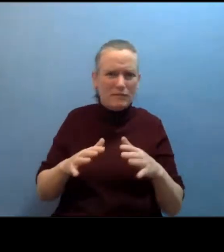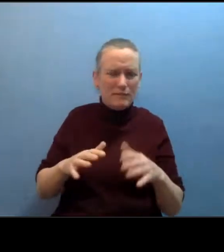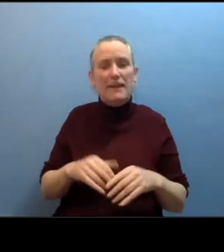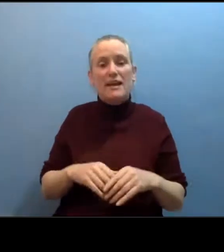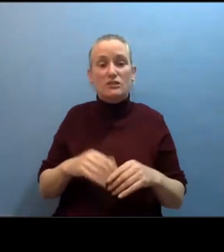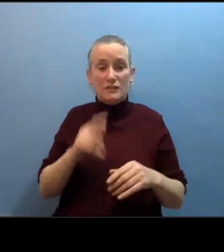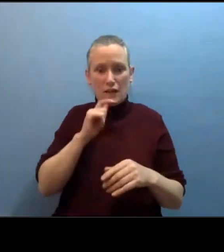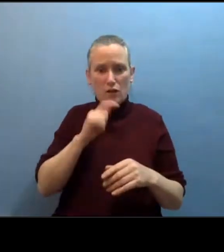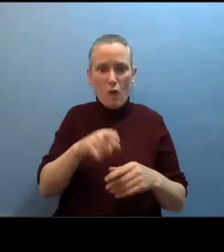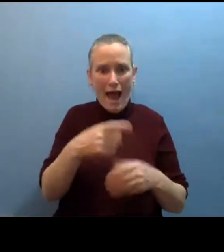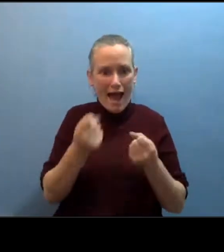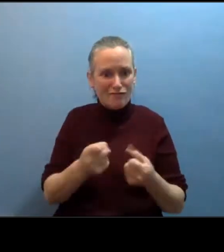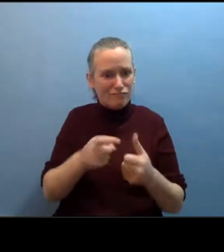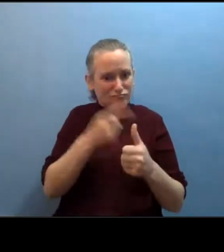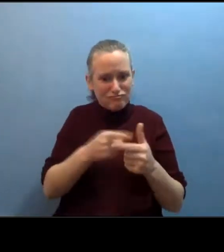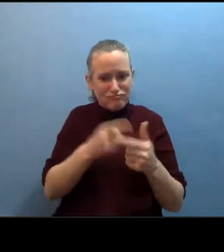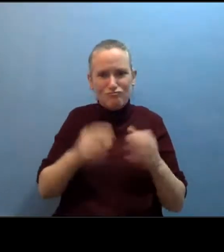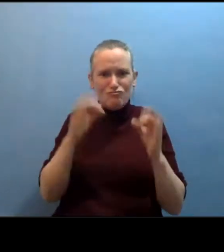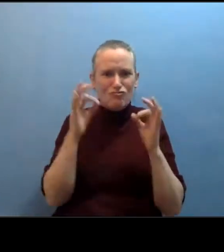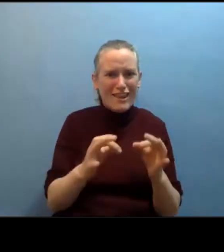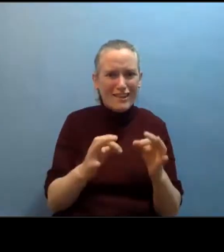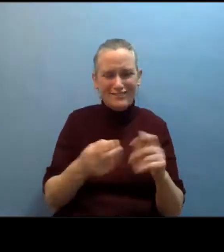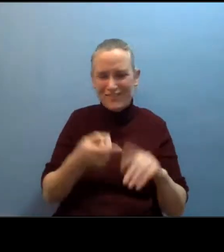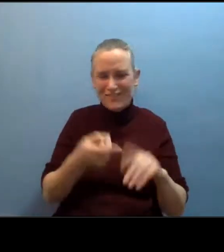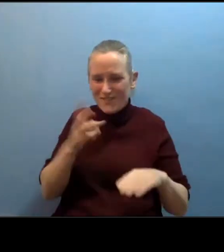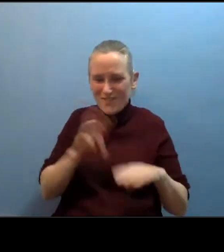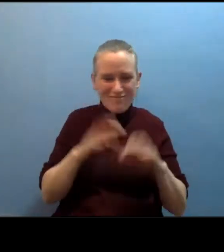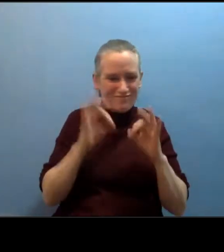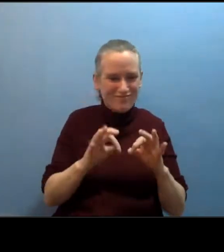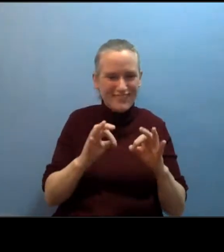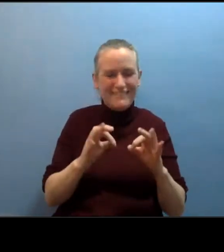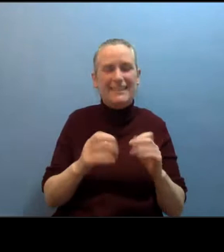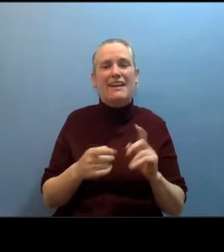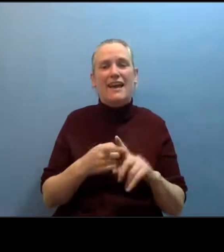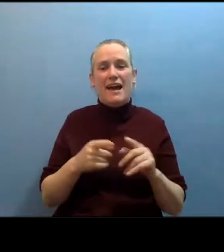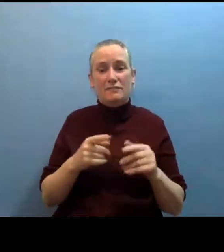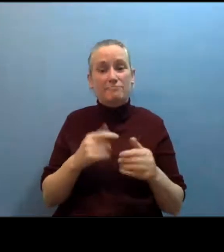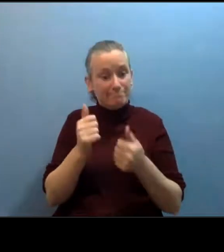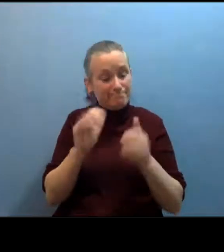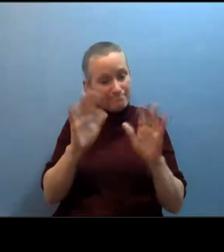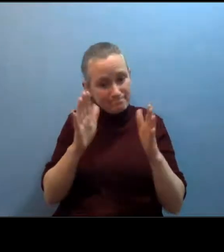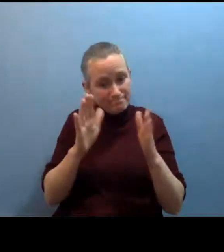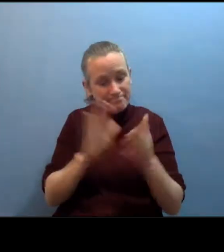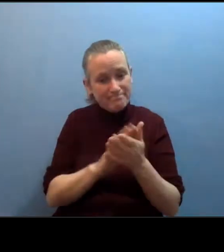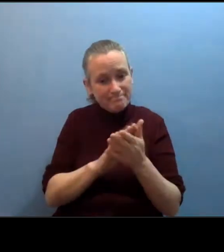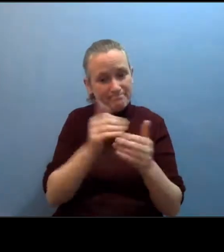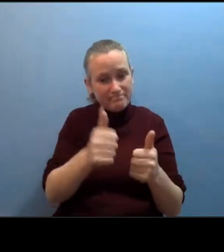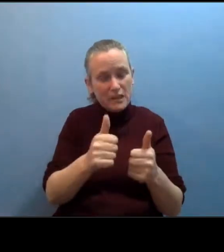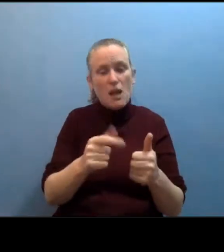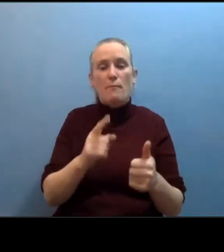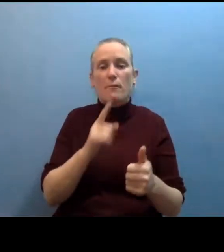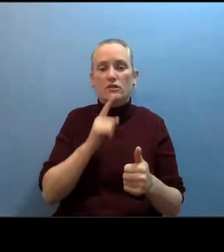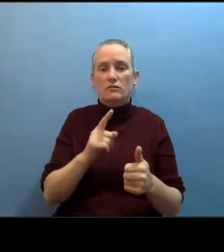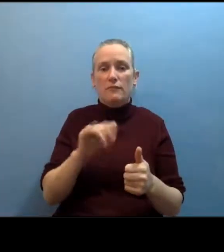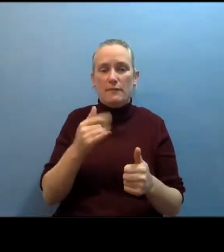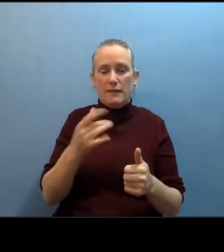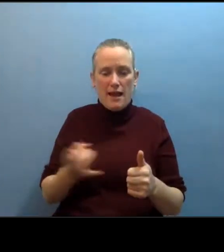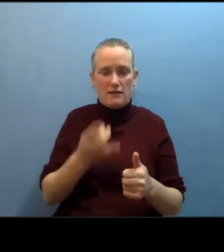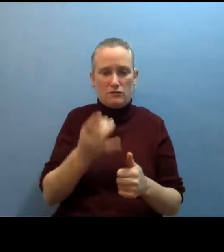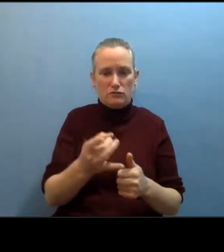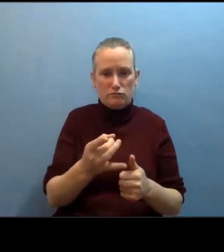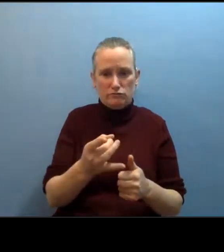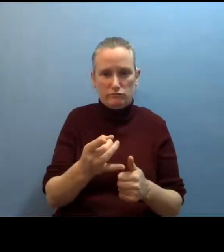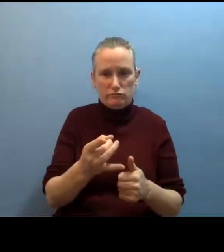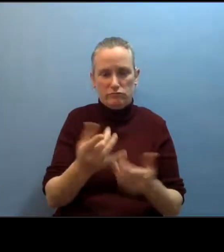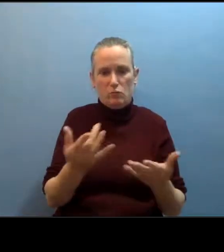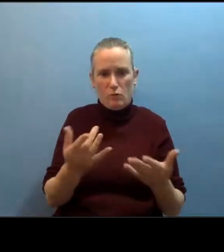strengths and what she is doing well, and how it's going, and just acknowledging that with her. But maybe asking her, you know, what, on the days that